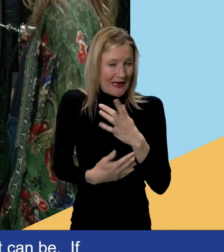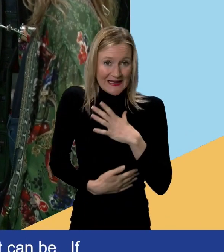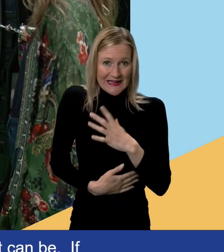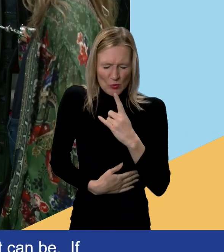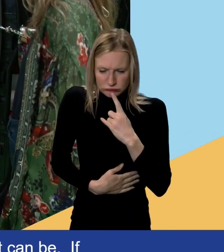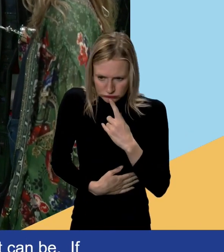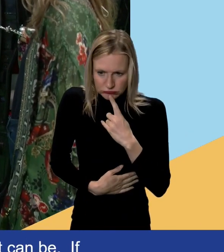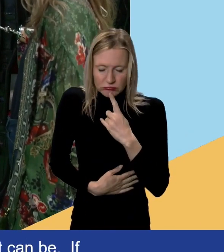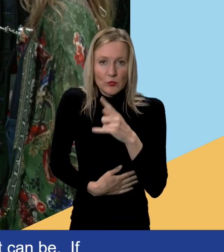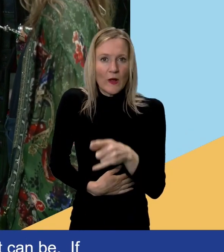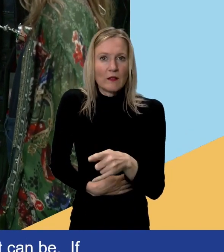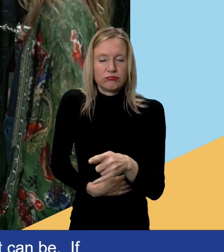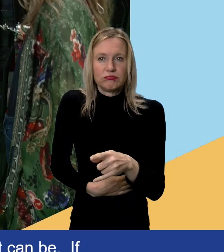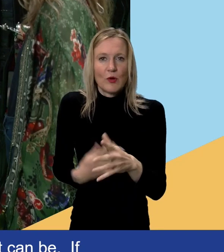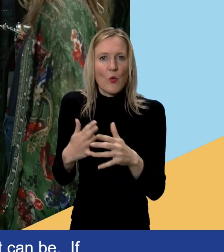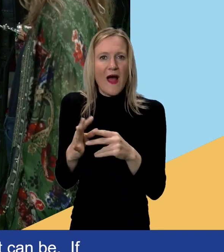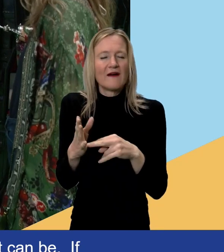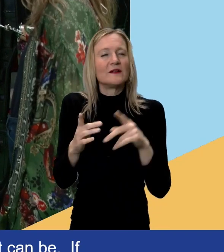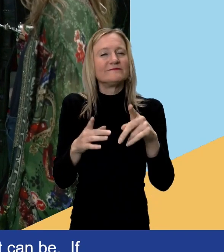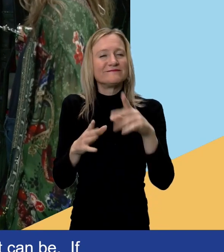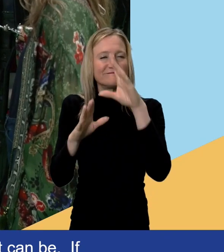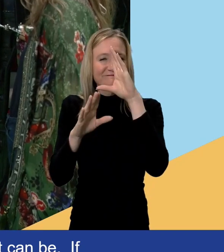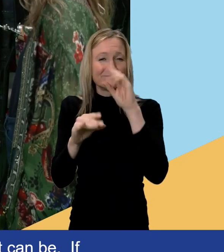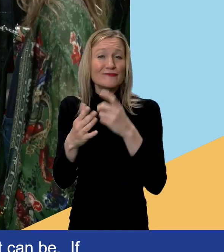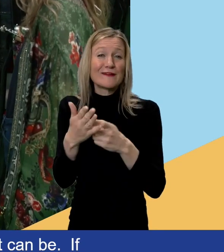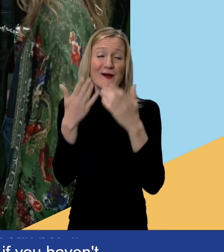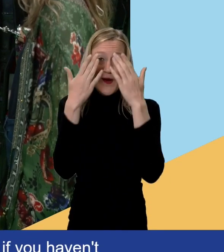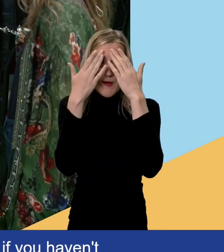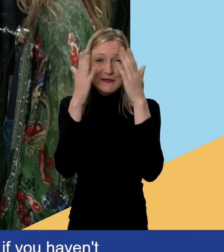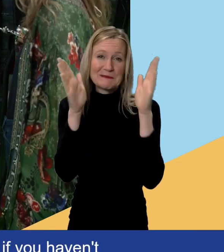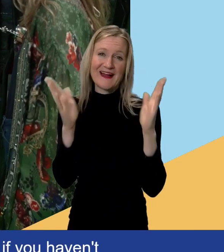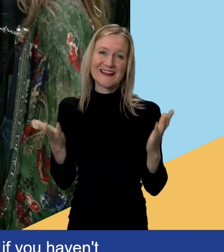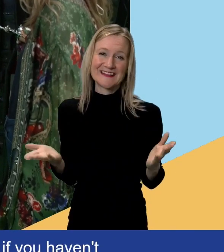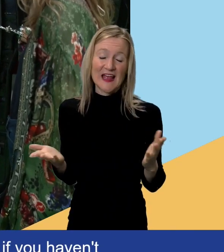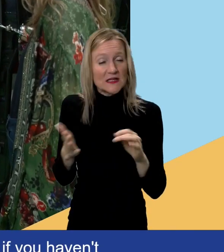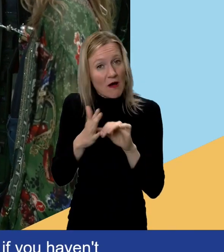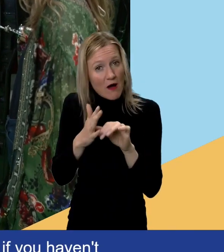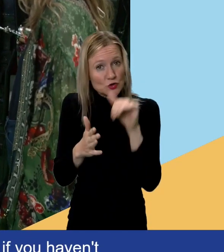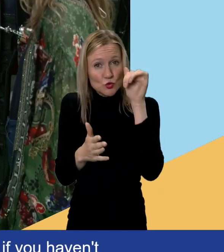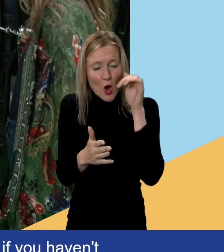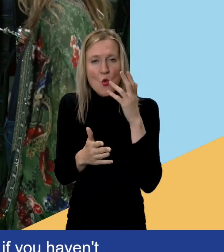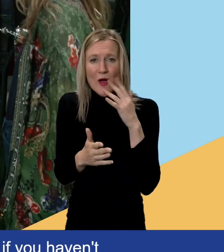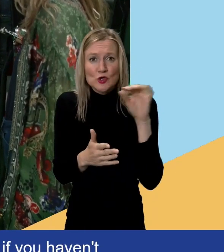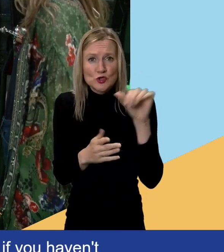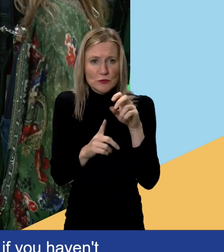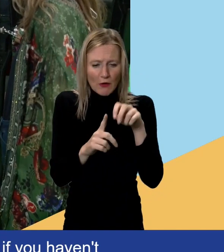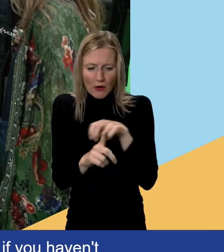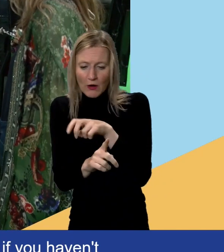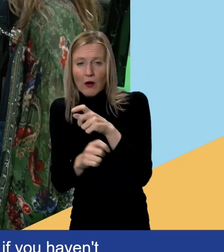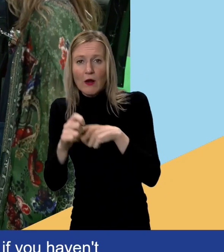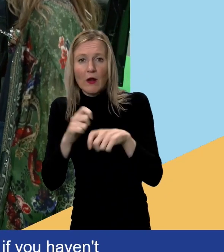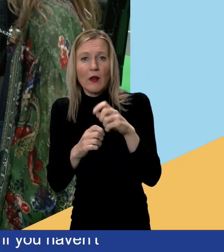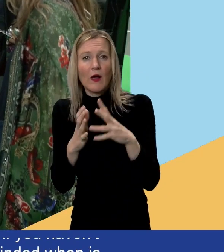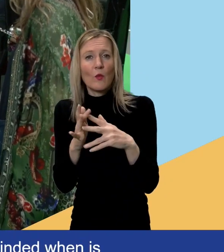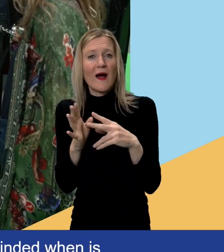thing is, just to go into it open-minded, it's difficult to know when is the right time to change to a WAV. We have an awful lot of vehicle adaptations that